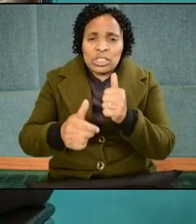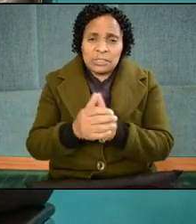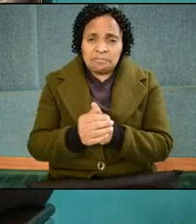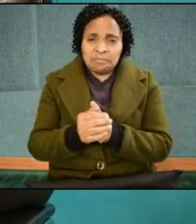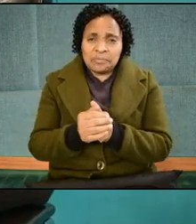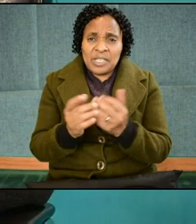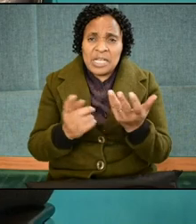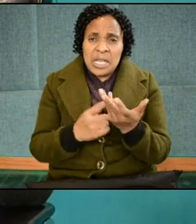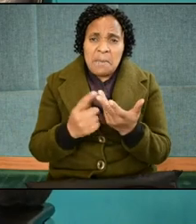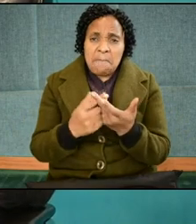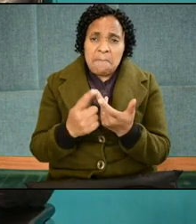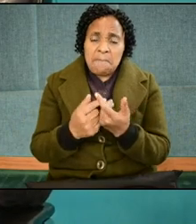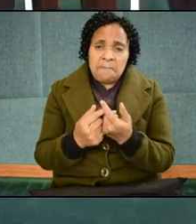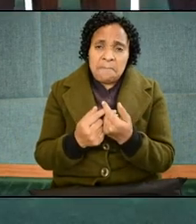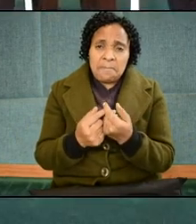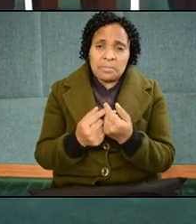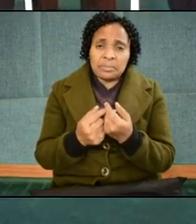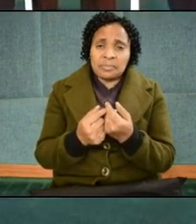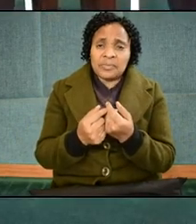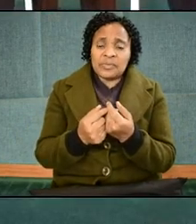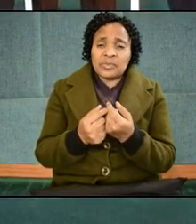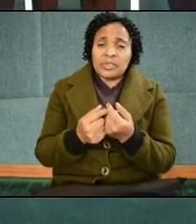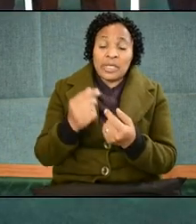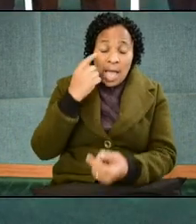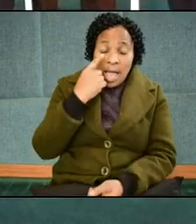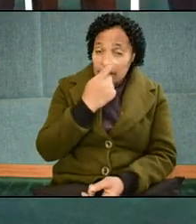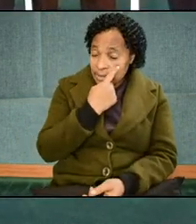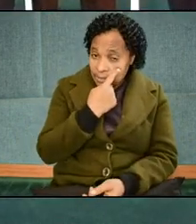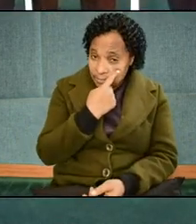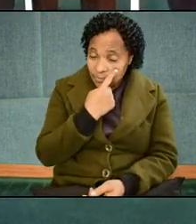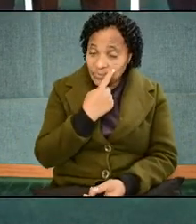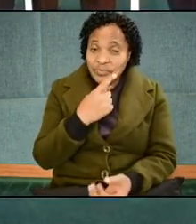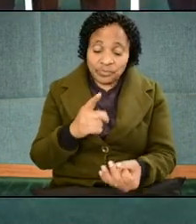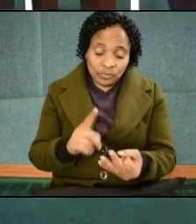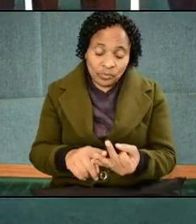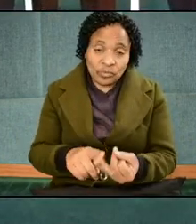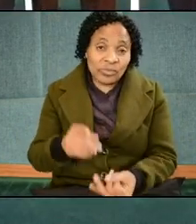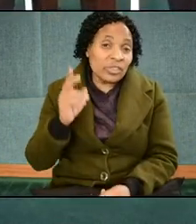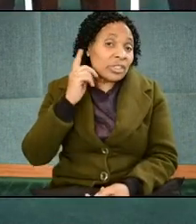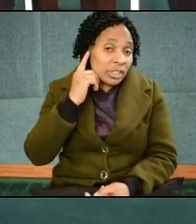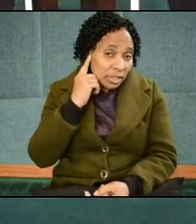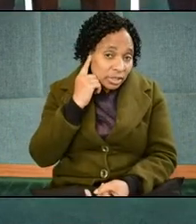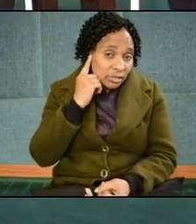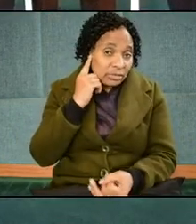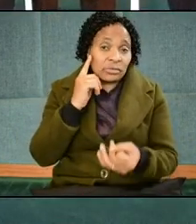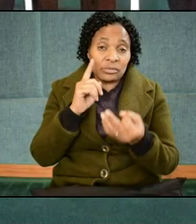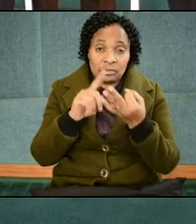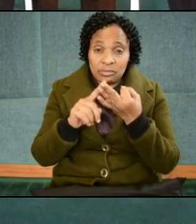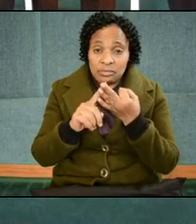Someone can name some of them. What are the avenues to our hearts? Our eyes. Our ears. Sid?